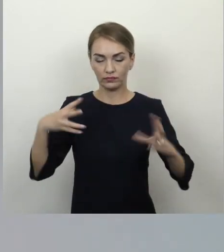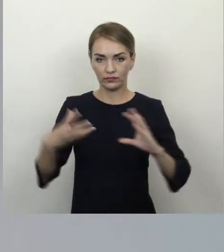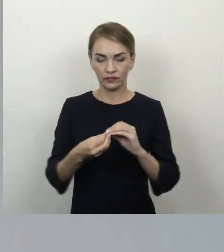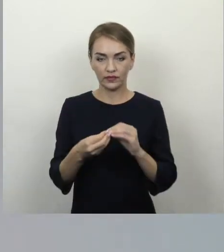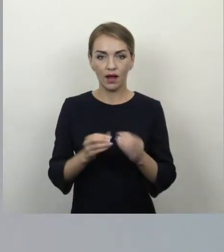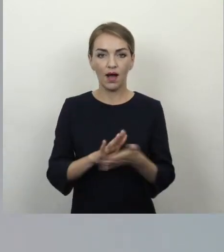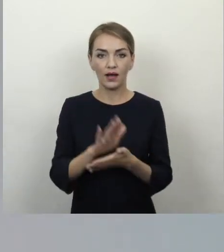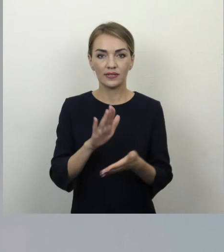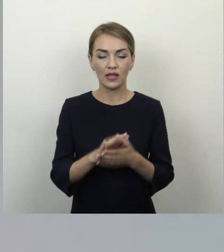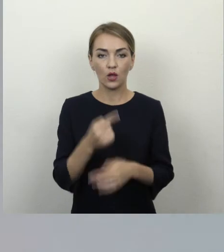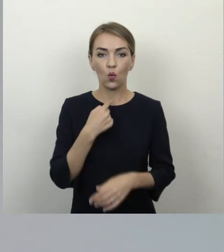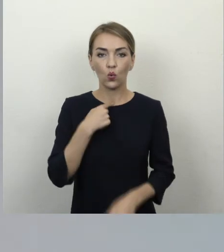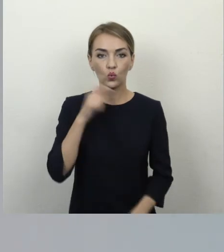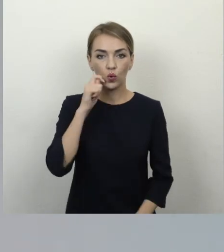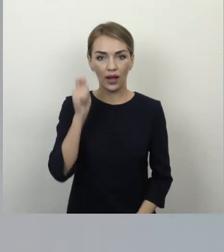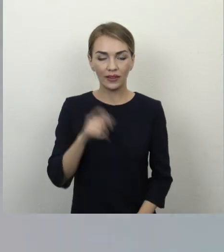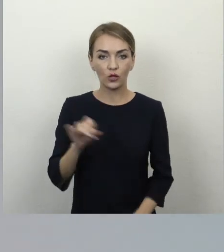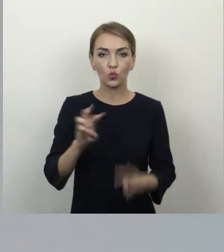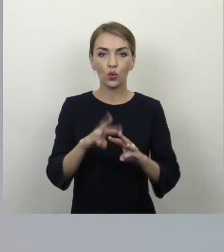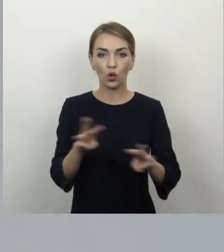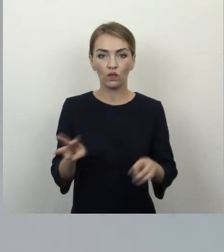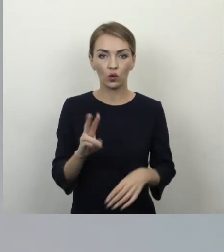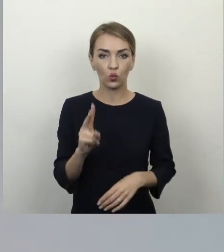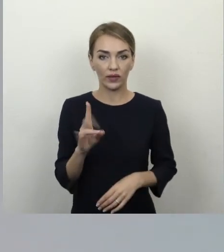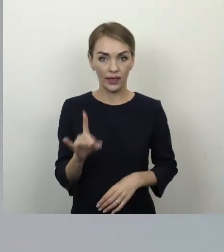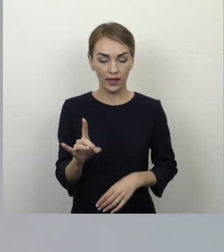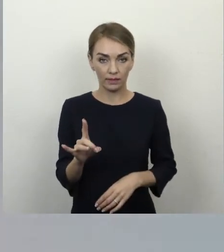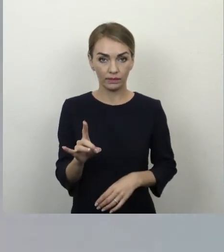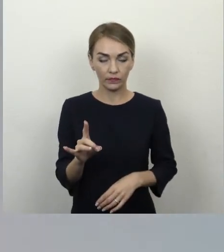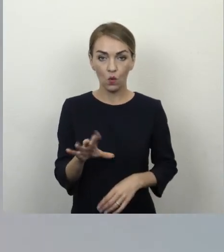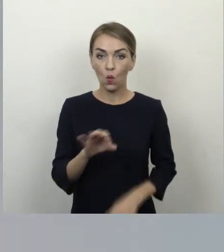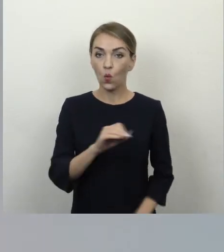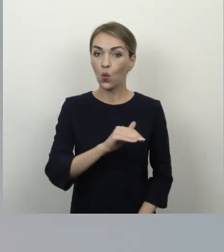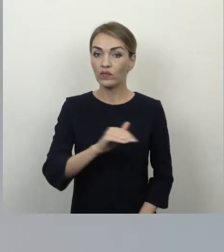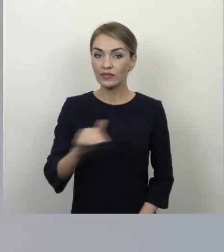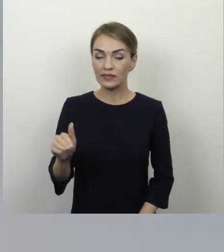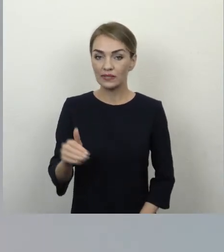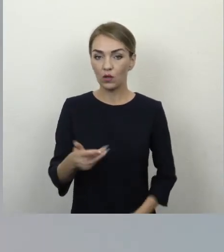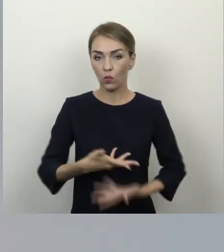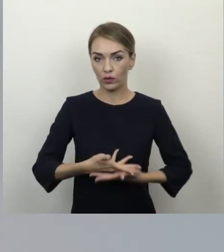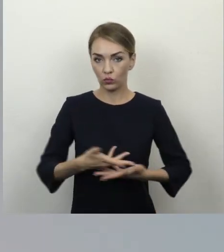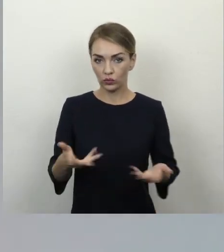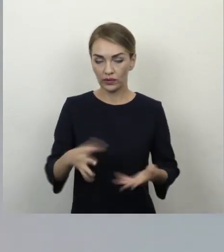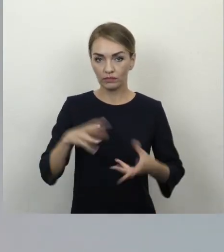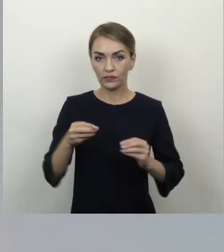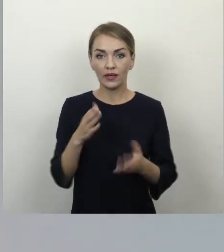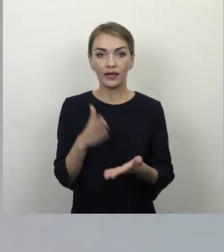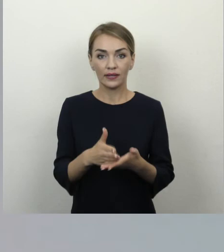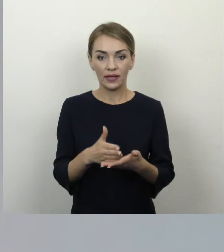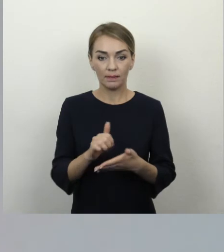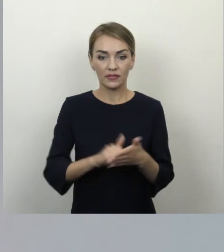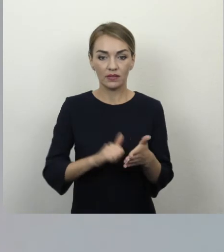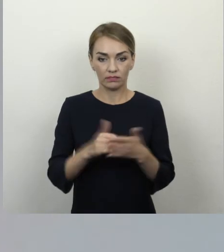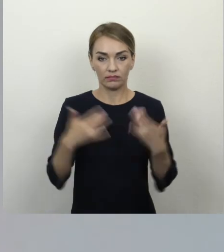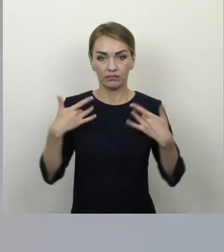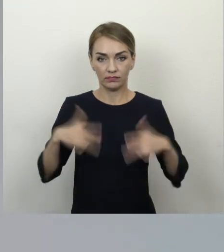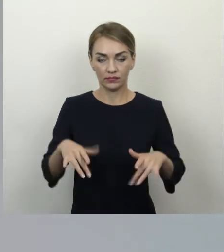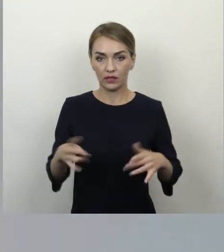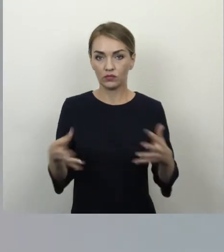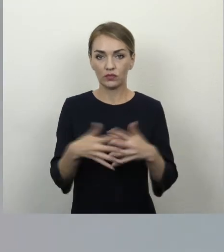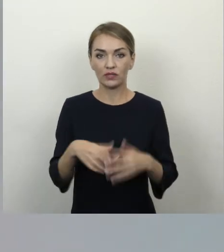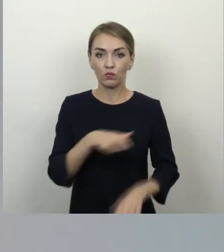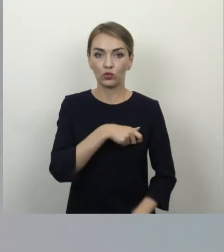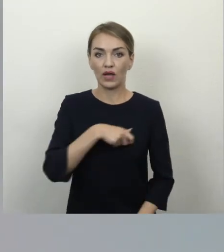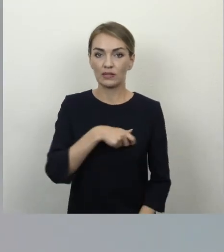after this decision, it has to make the results of the election formally public. And that means